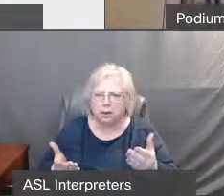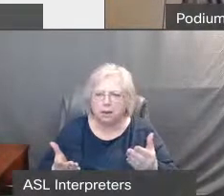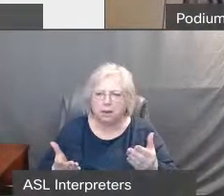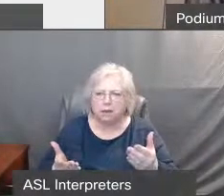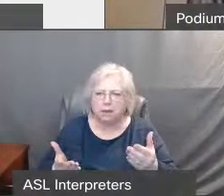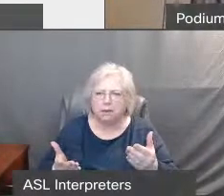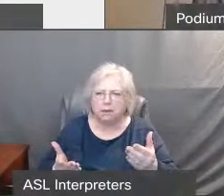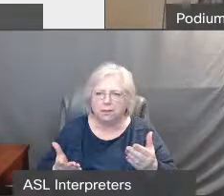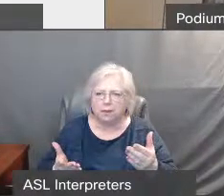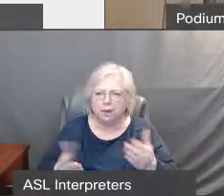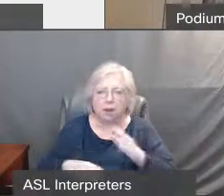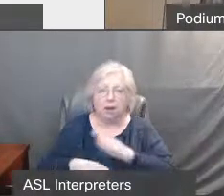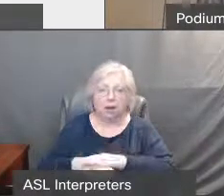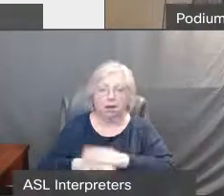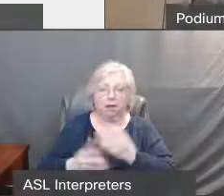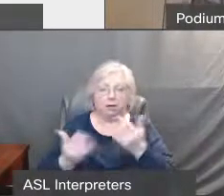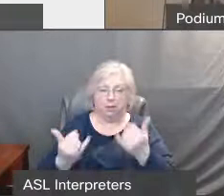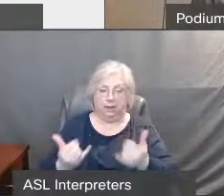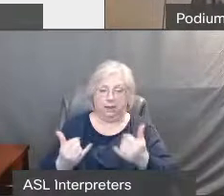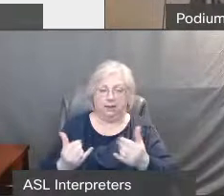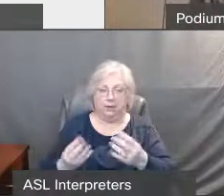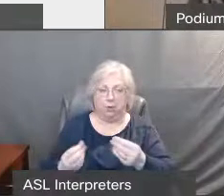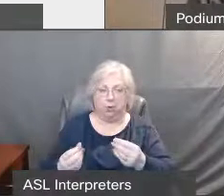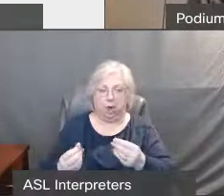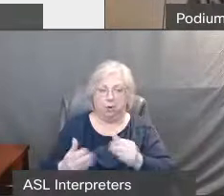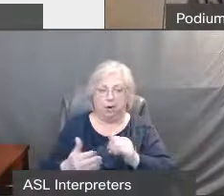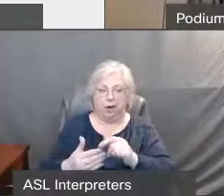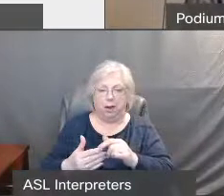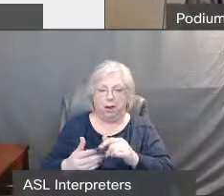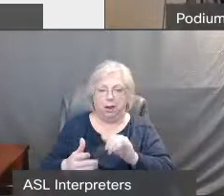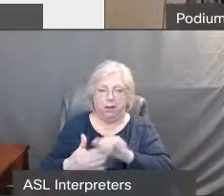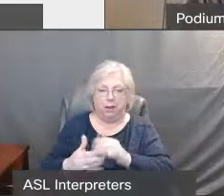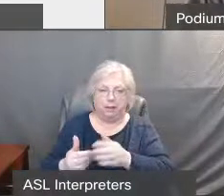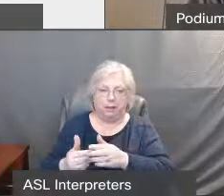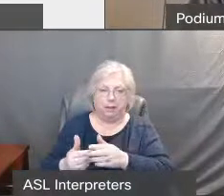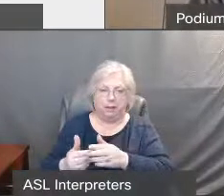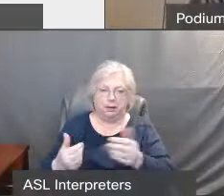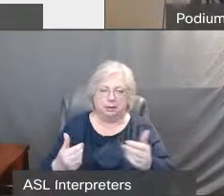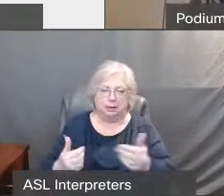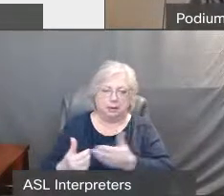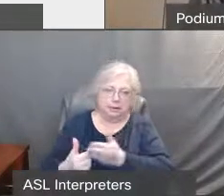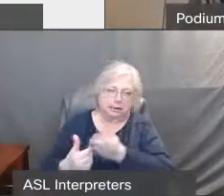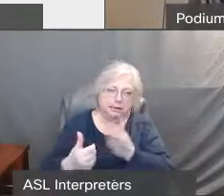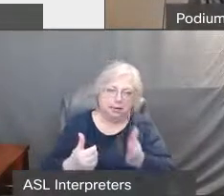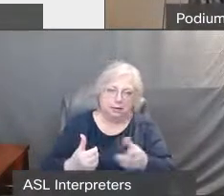some things on the existing site that's adjacent to this